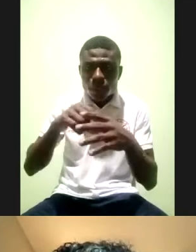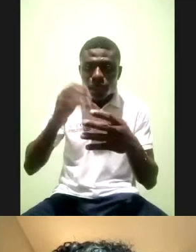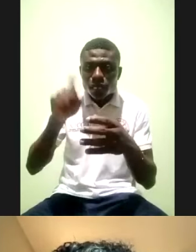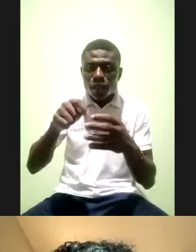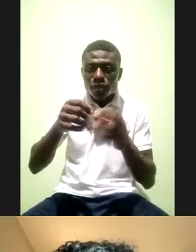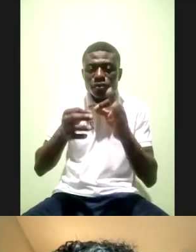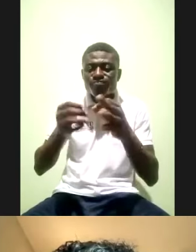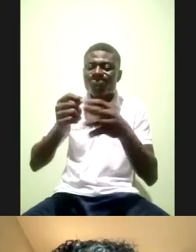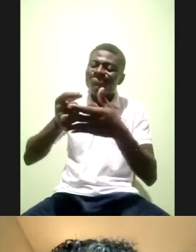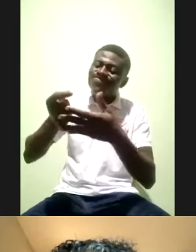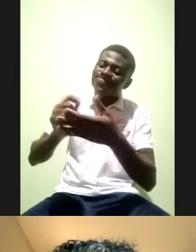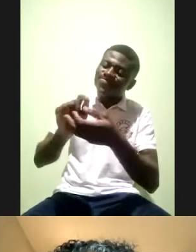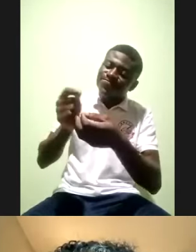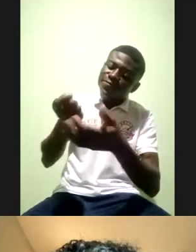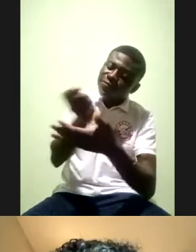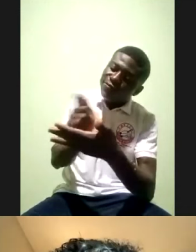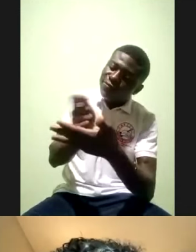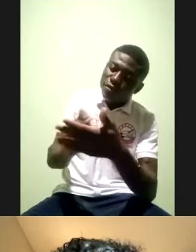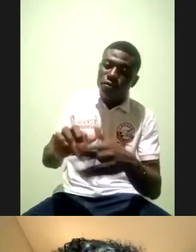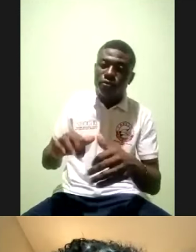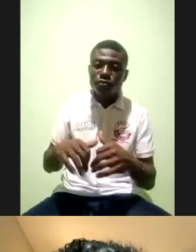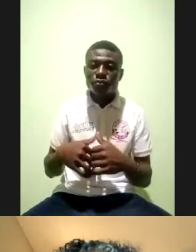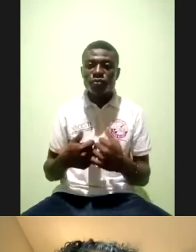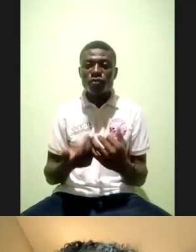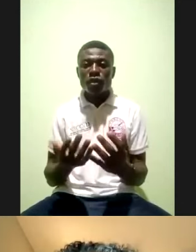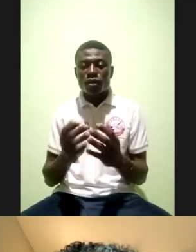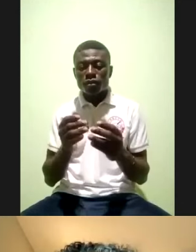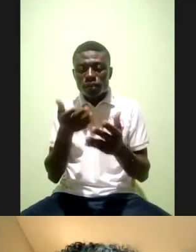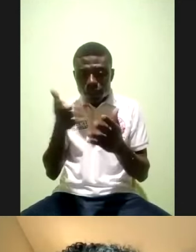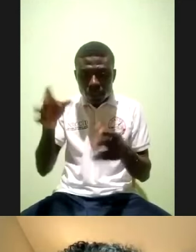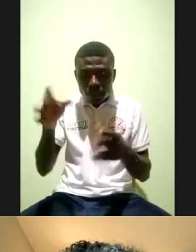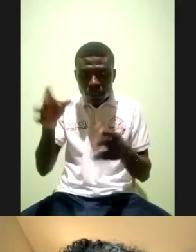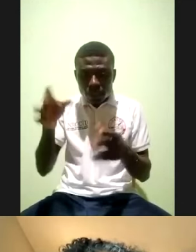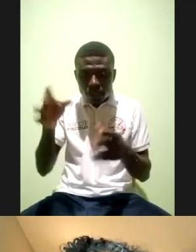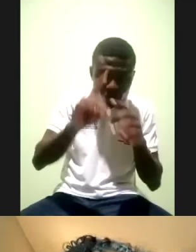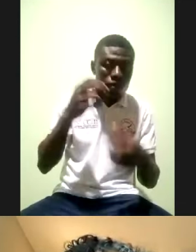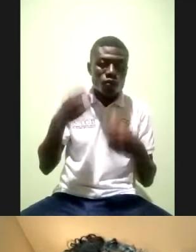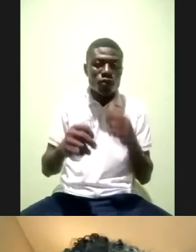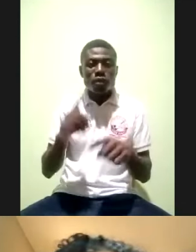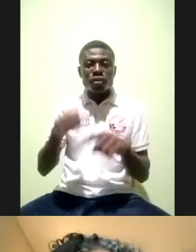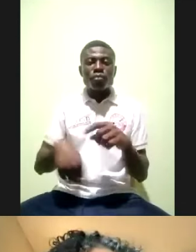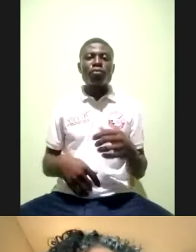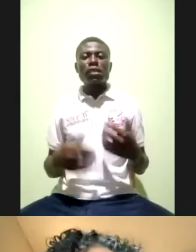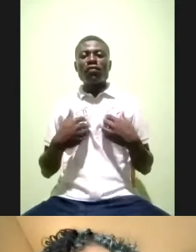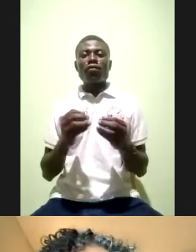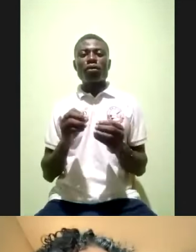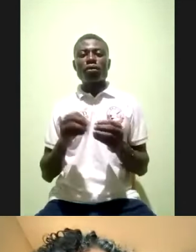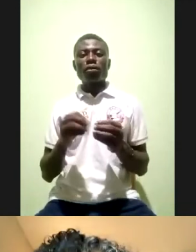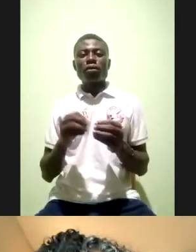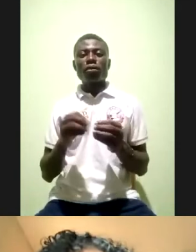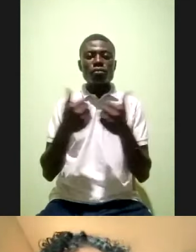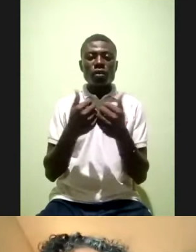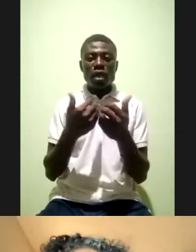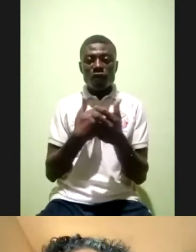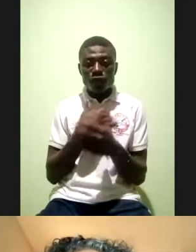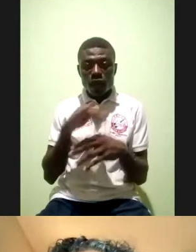the complete groove of the puzzle piece as such. If they have challenge, they may not find the correct pieces of